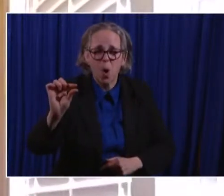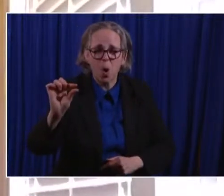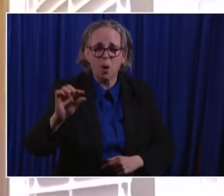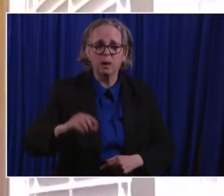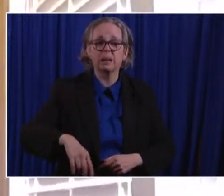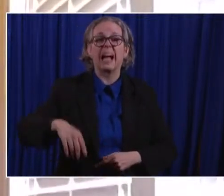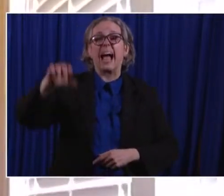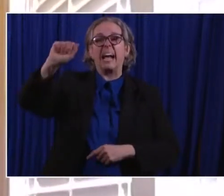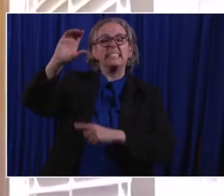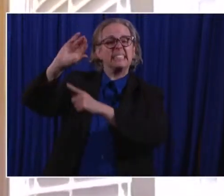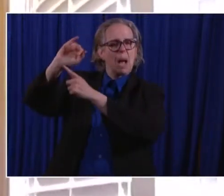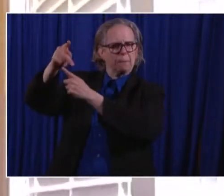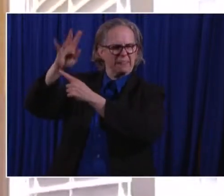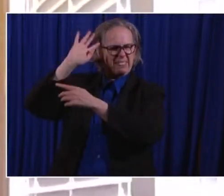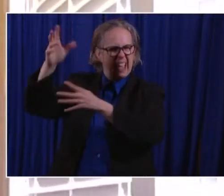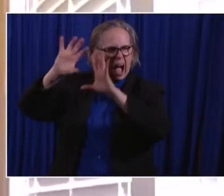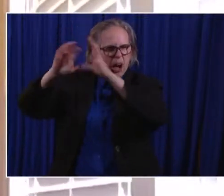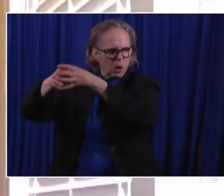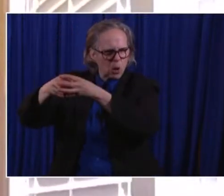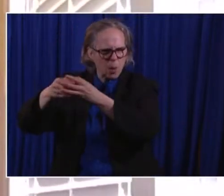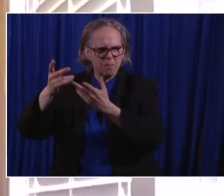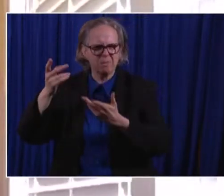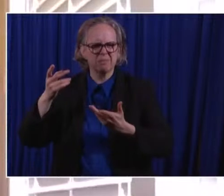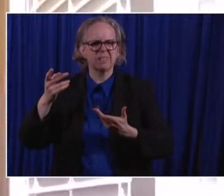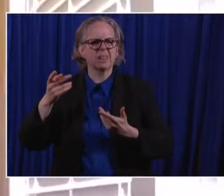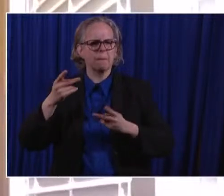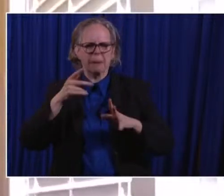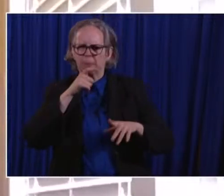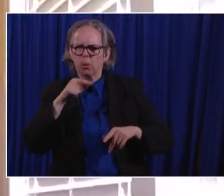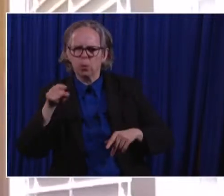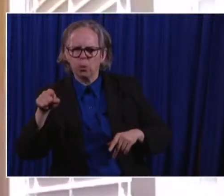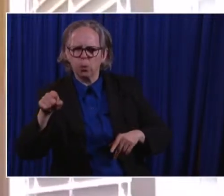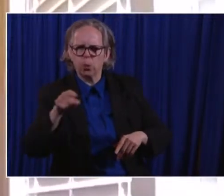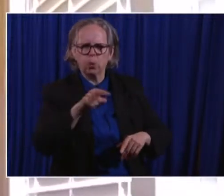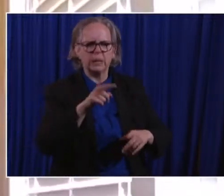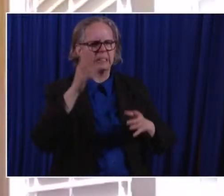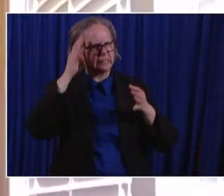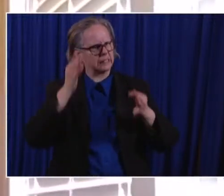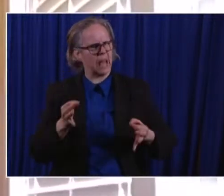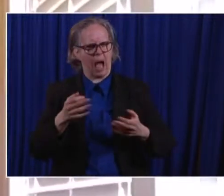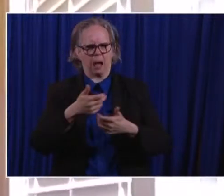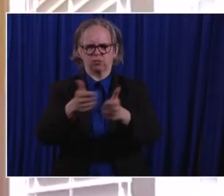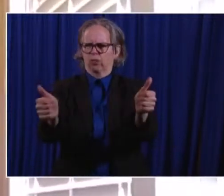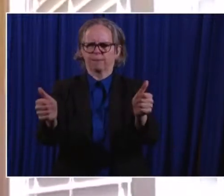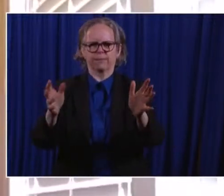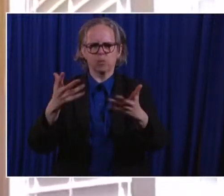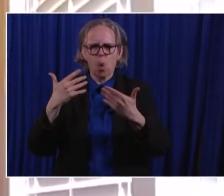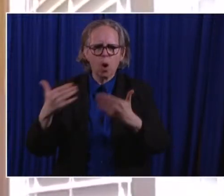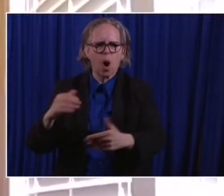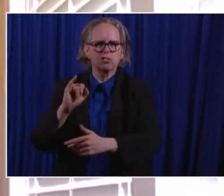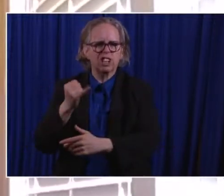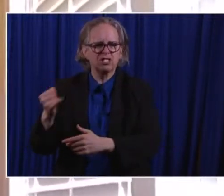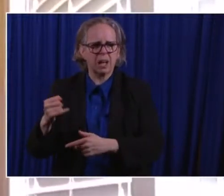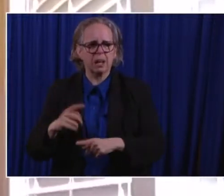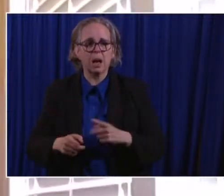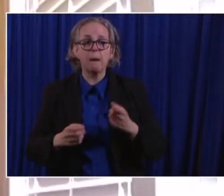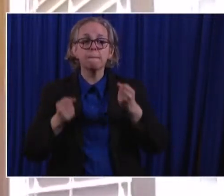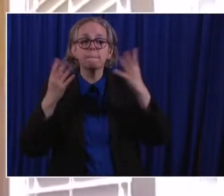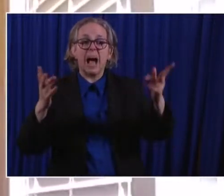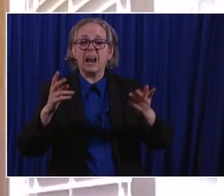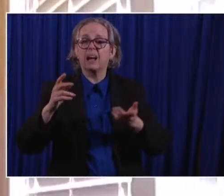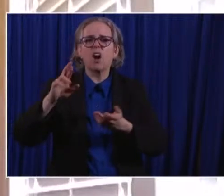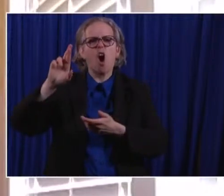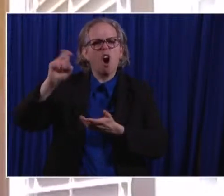People are able to make good decisions for themselves. We have many medications on the market for which there is a